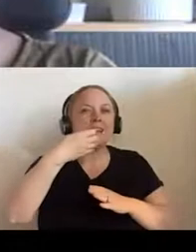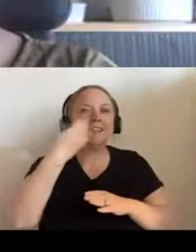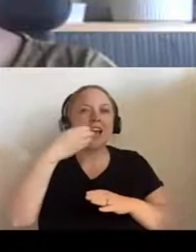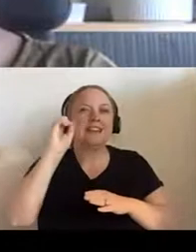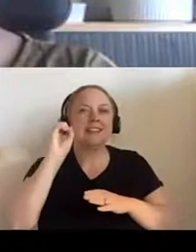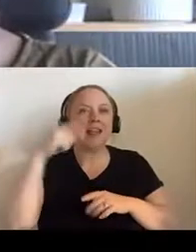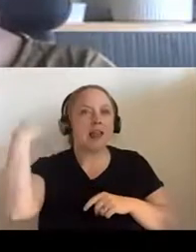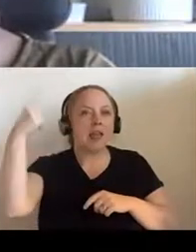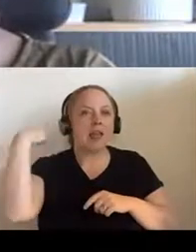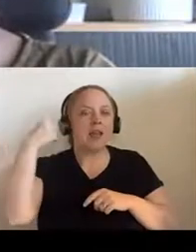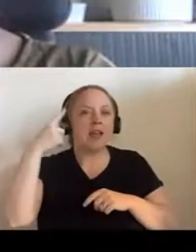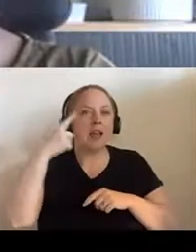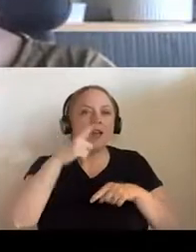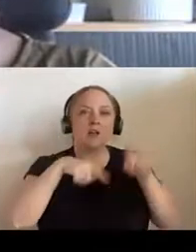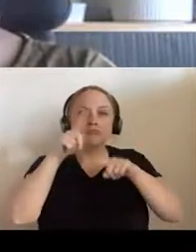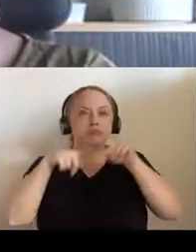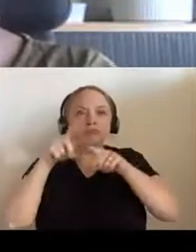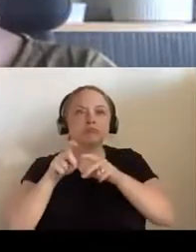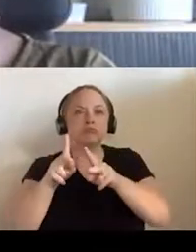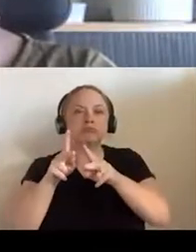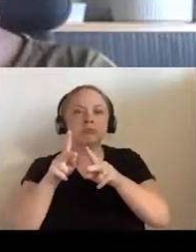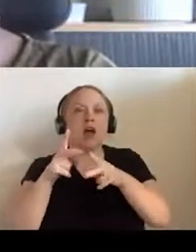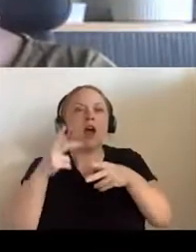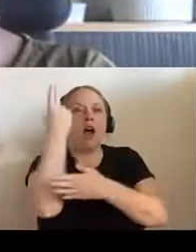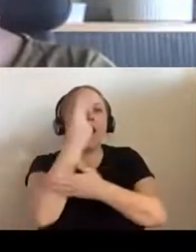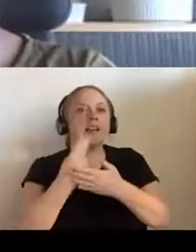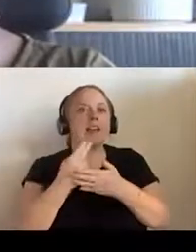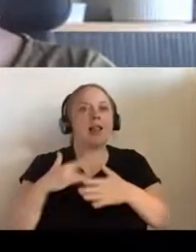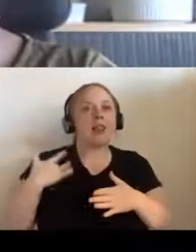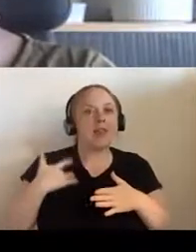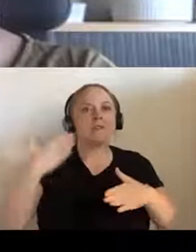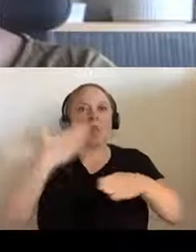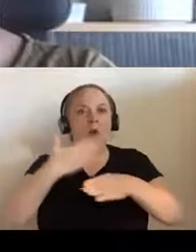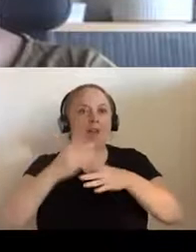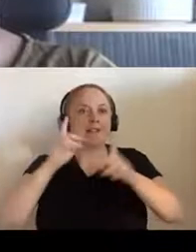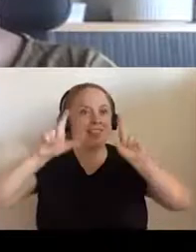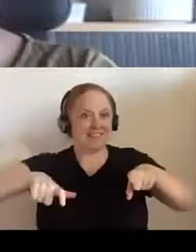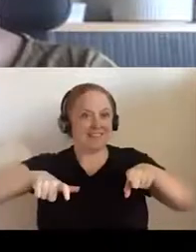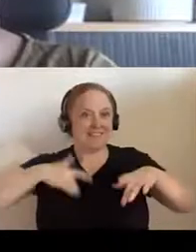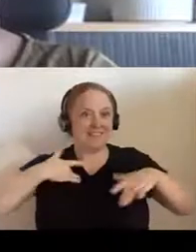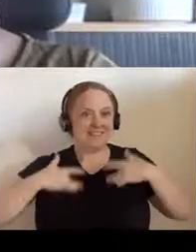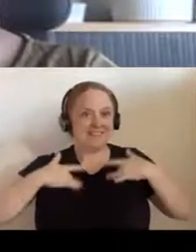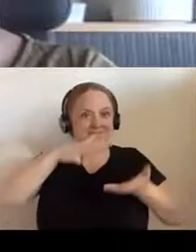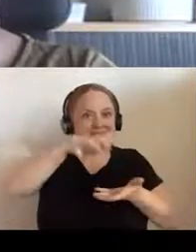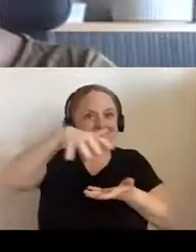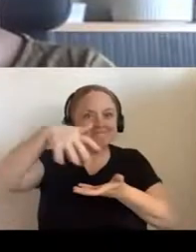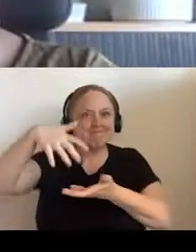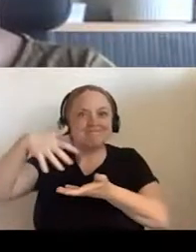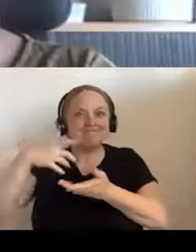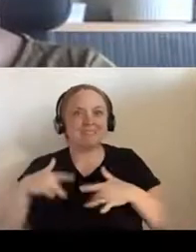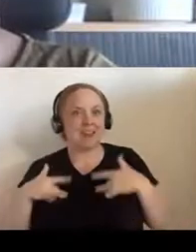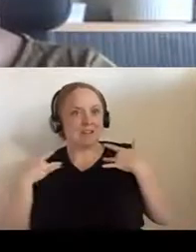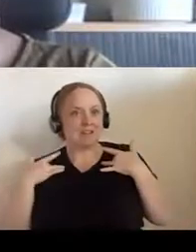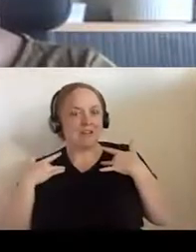is a cross-disciplinary artist who lives and works in Leeds. She's interested in collective narratives, challenging perspectives,